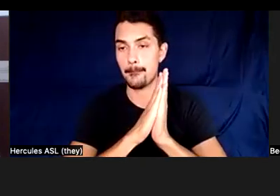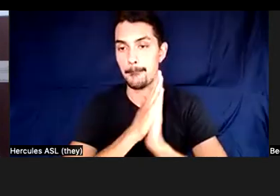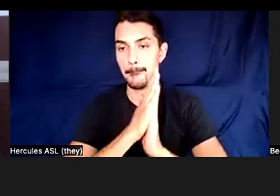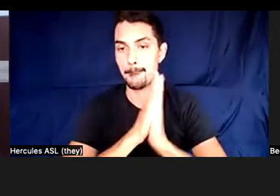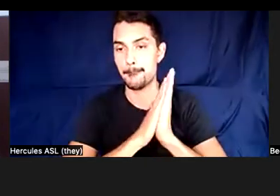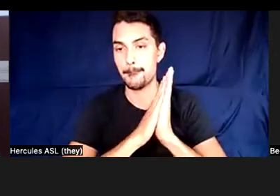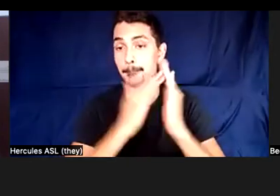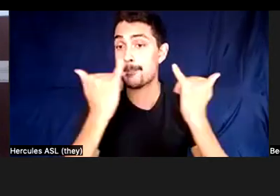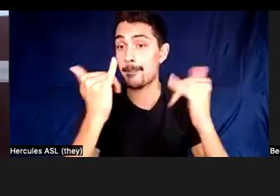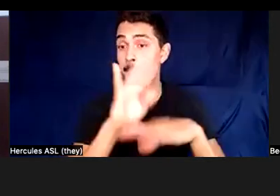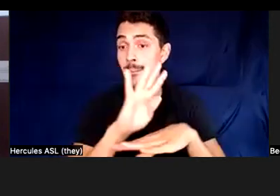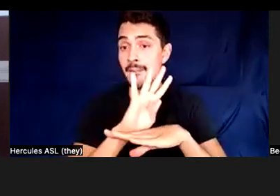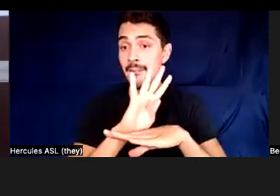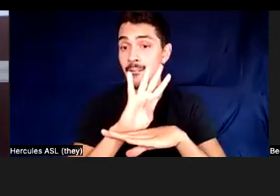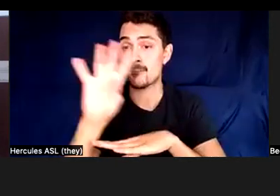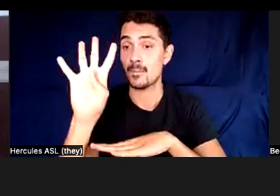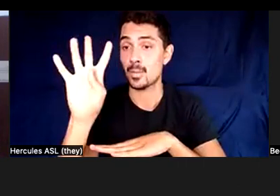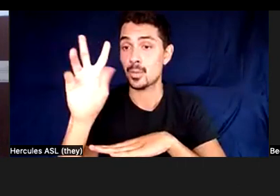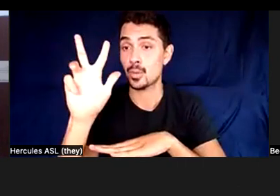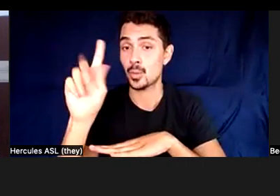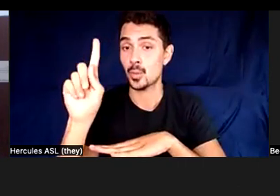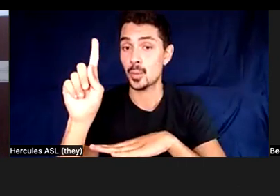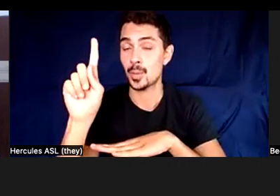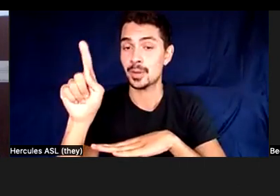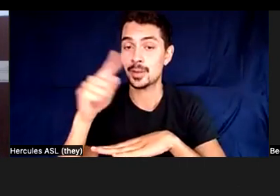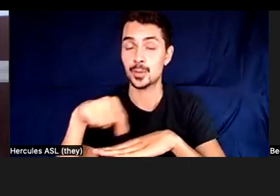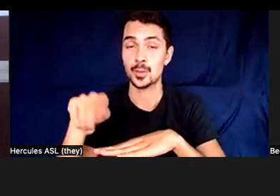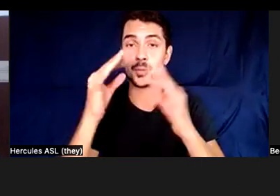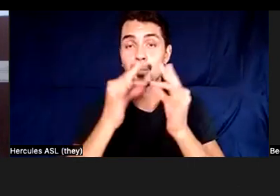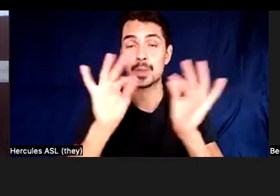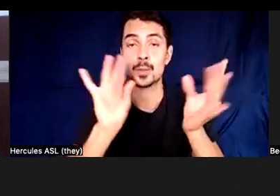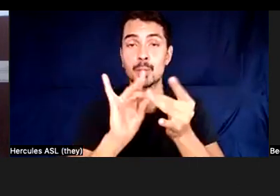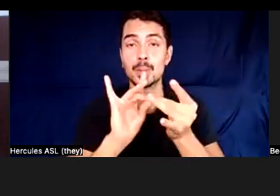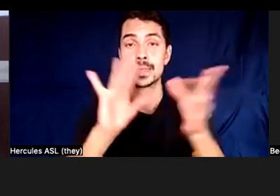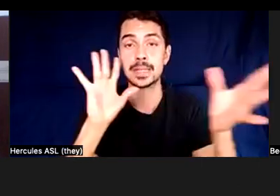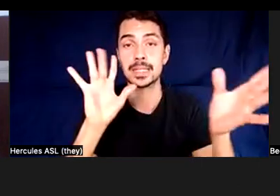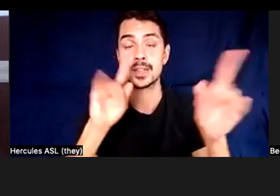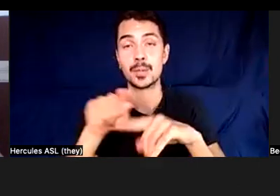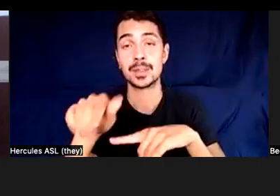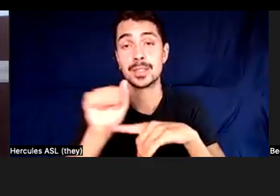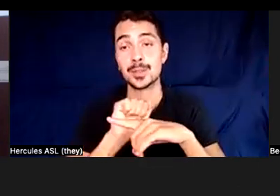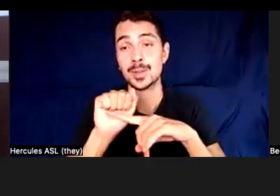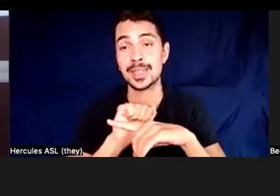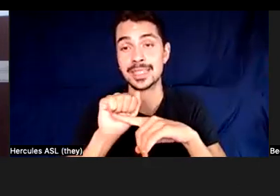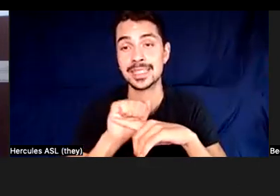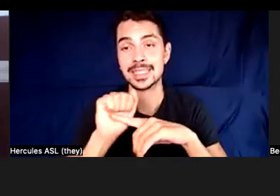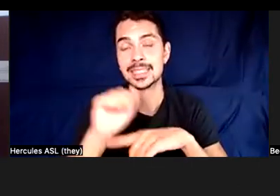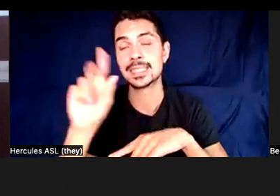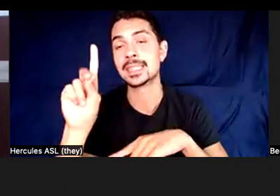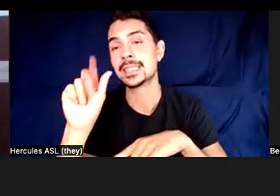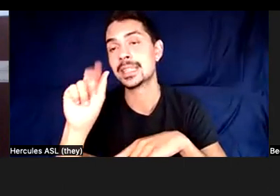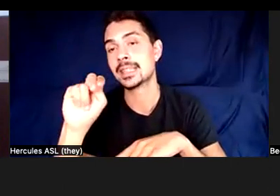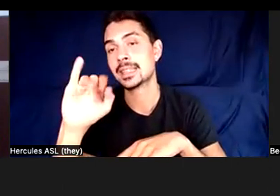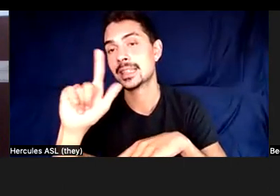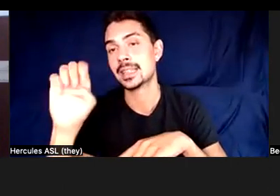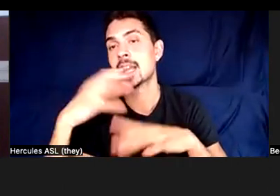it is 4:31. You are all freely released from this training. I wanted to show what I